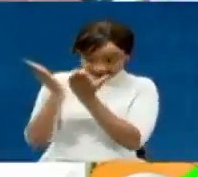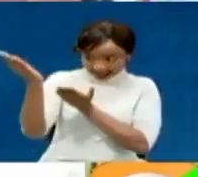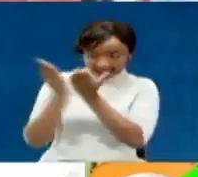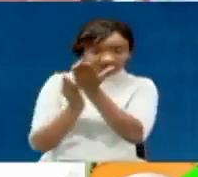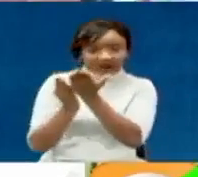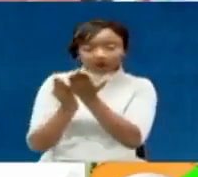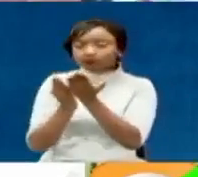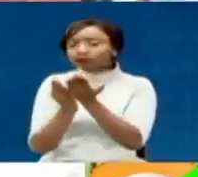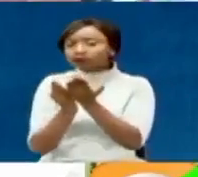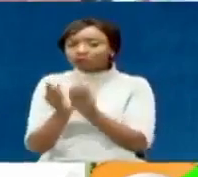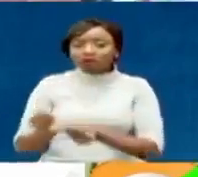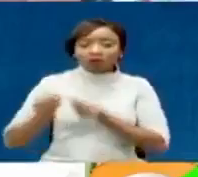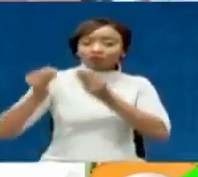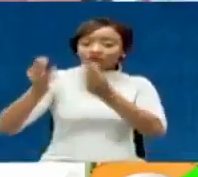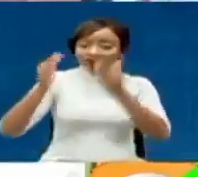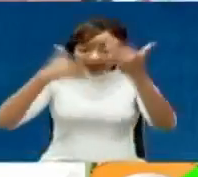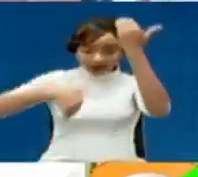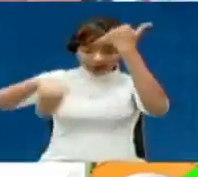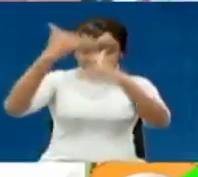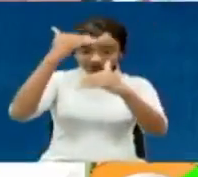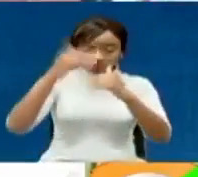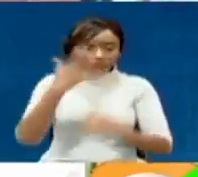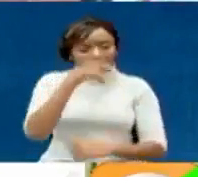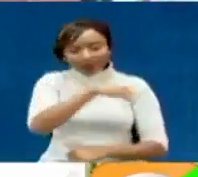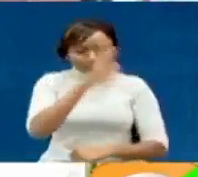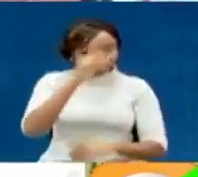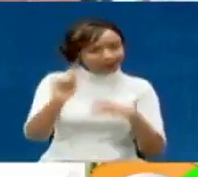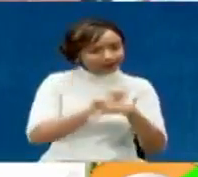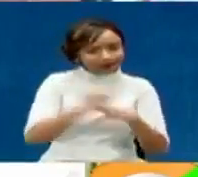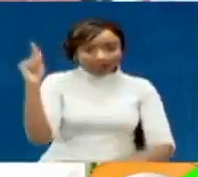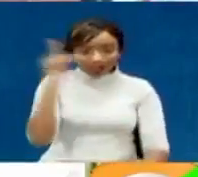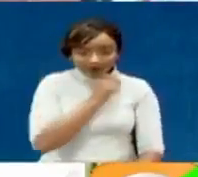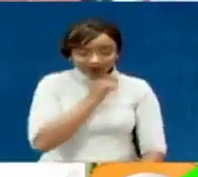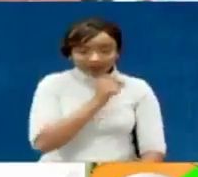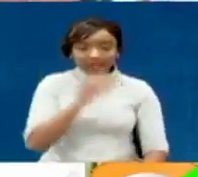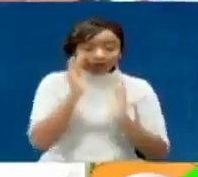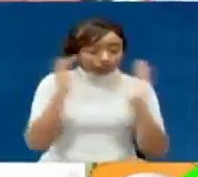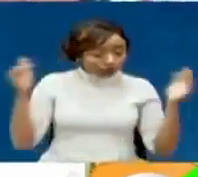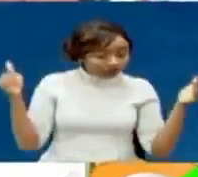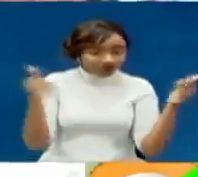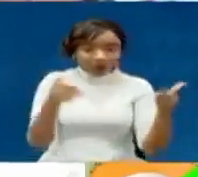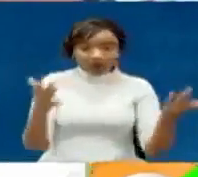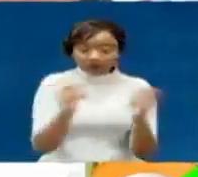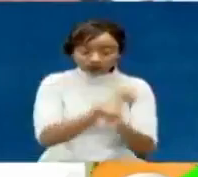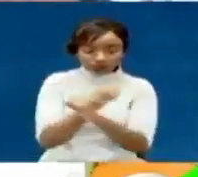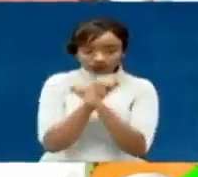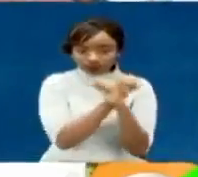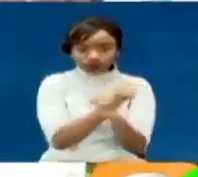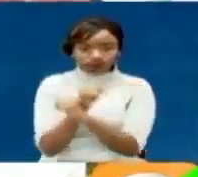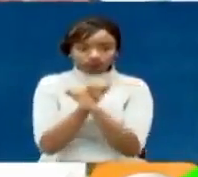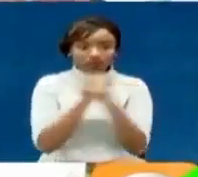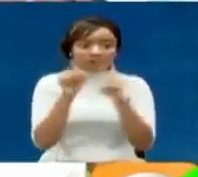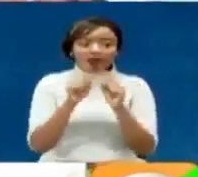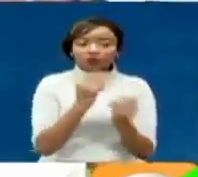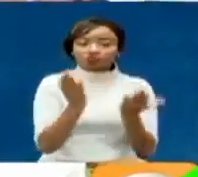professional, well-trained police that is focused on protecting